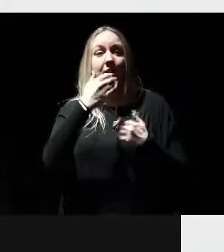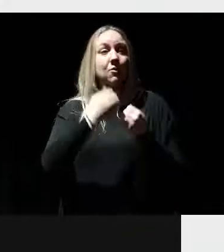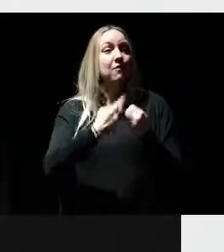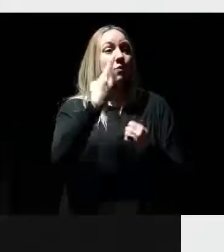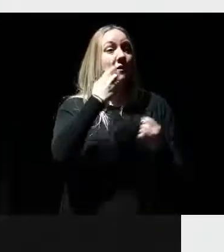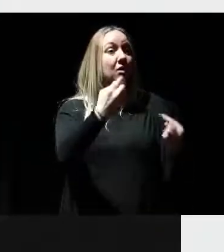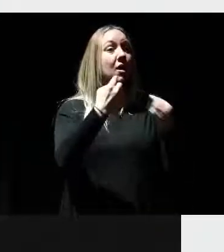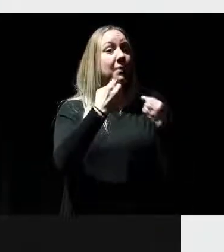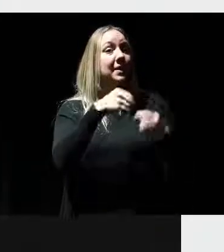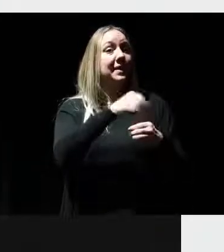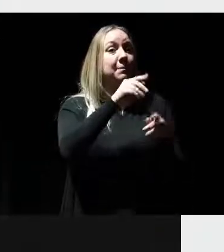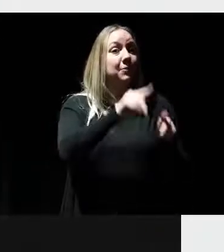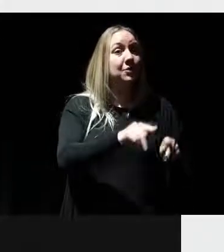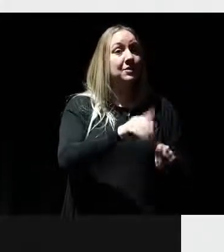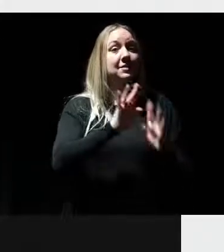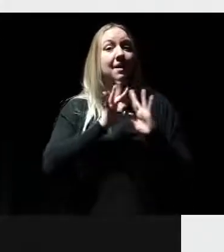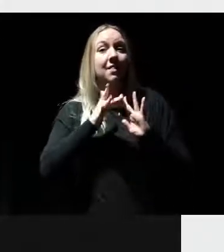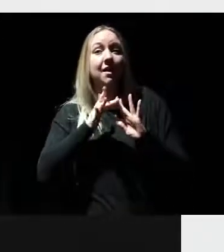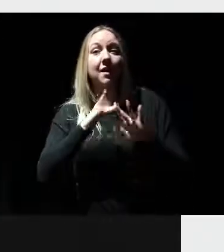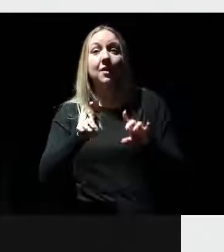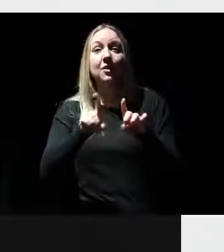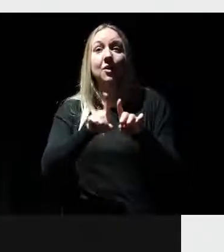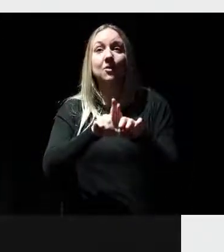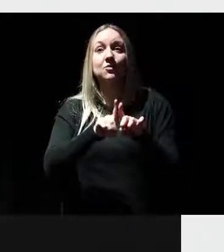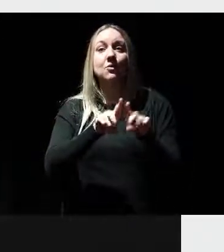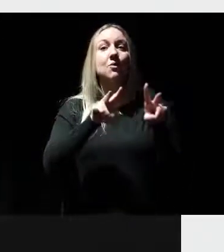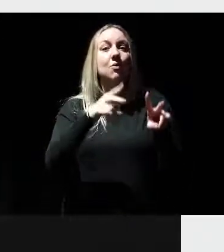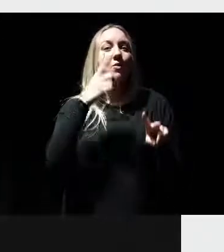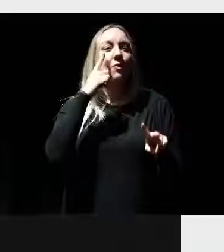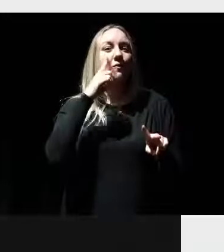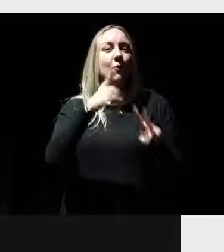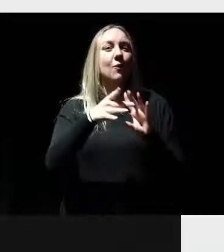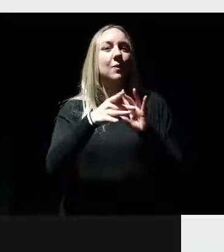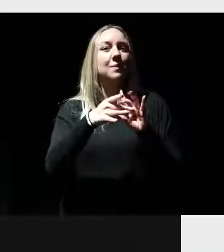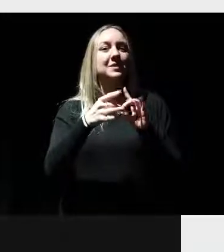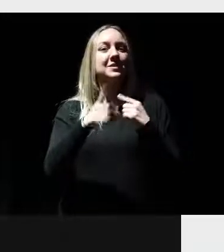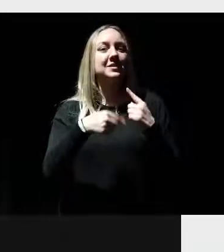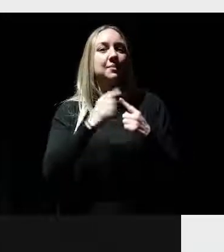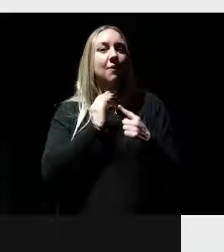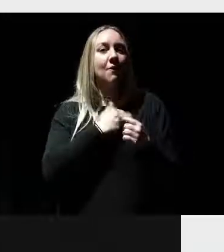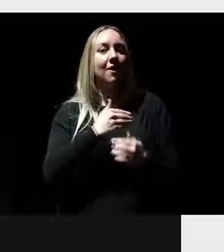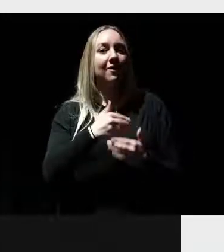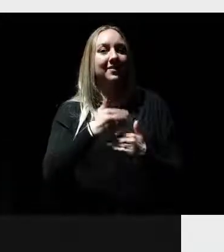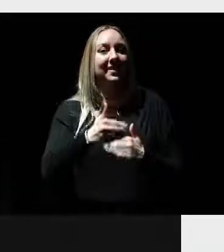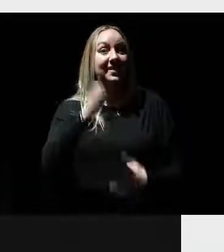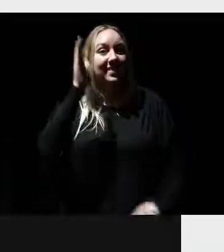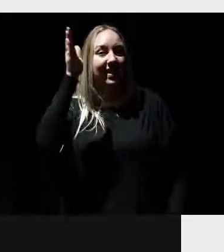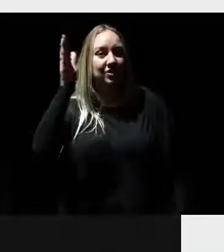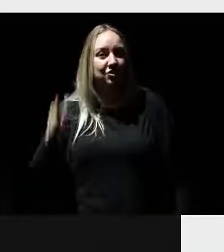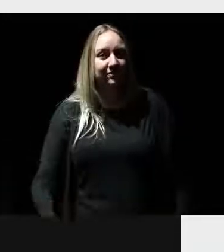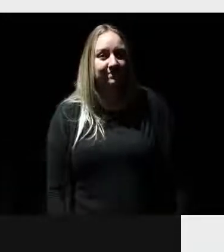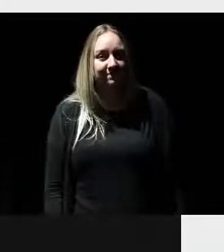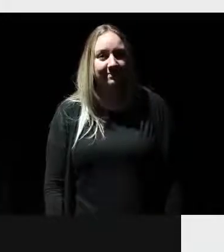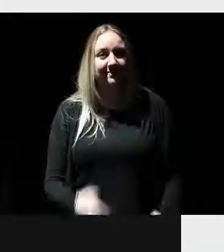person and online, and look out for messaging for our next lecture. Thank you. Thanks.